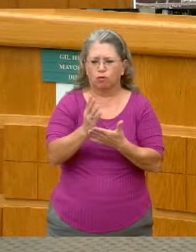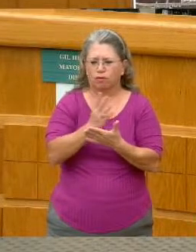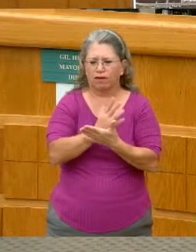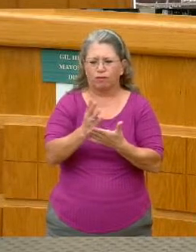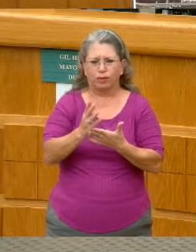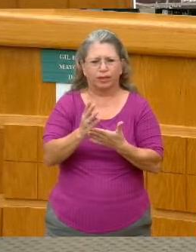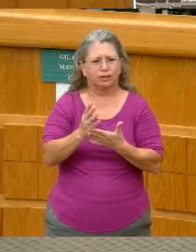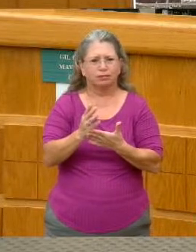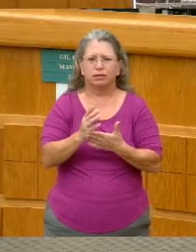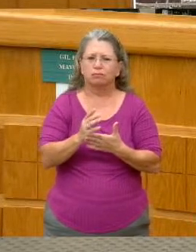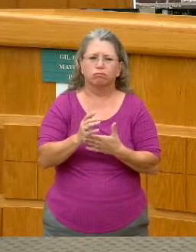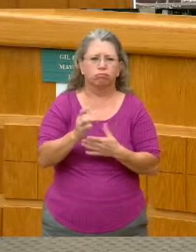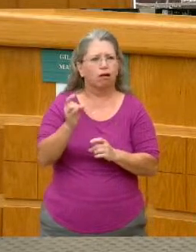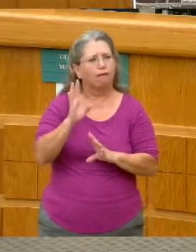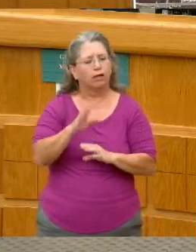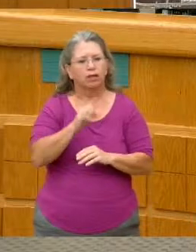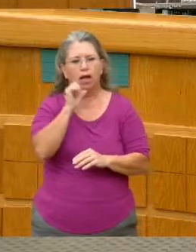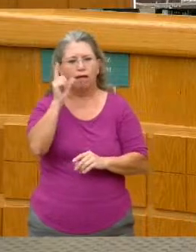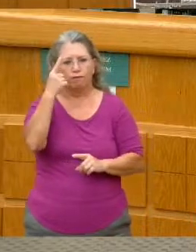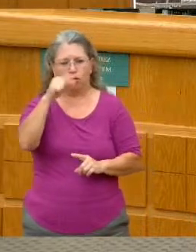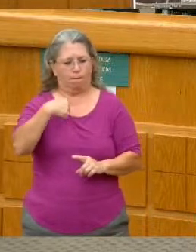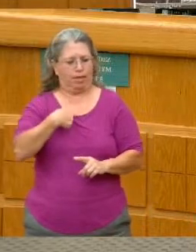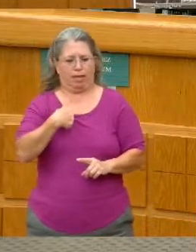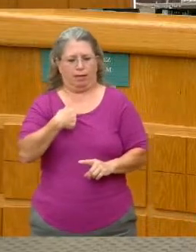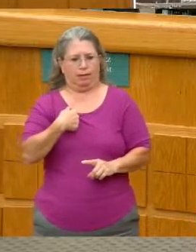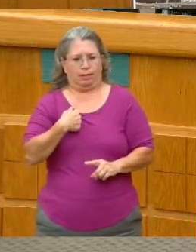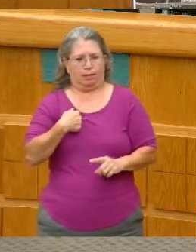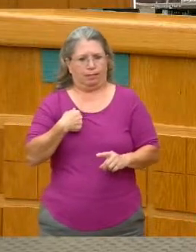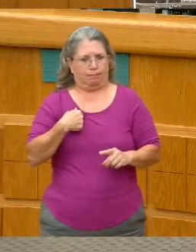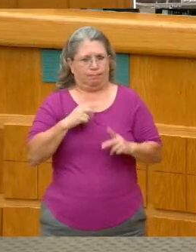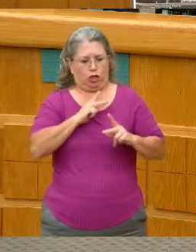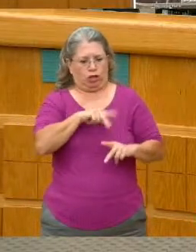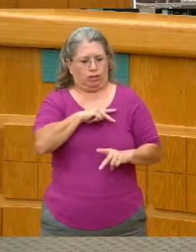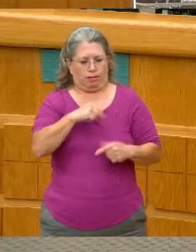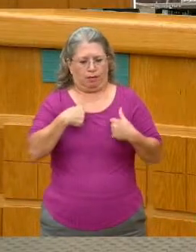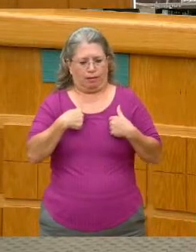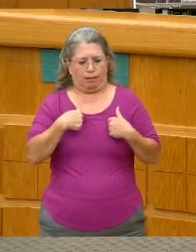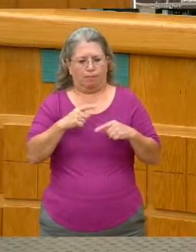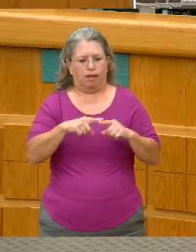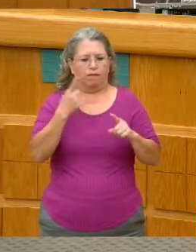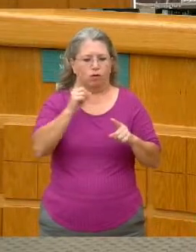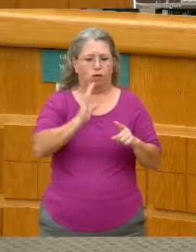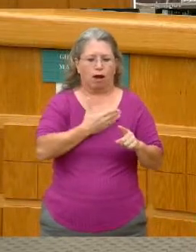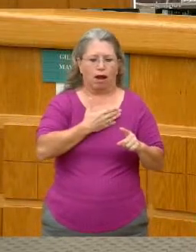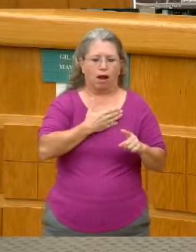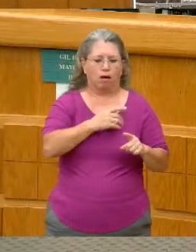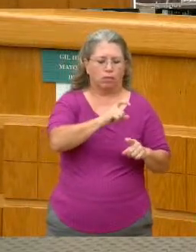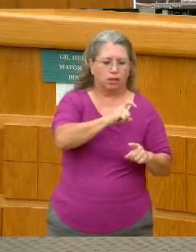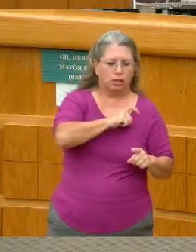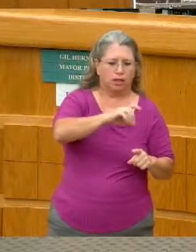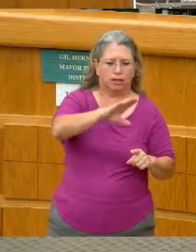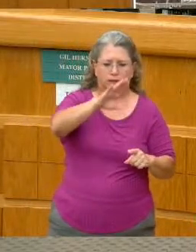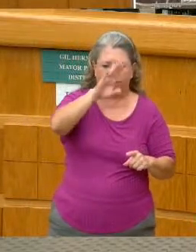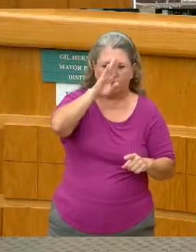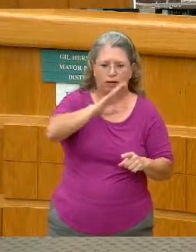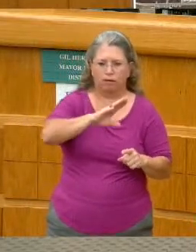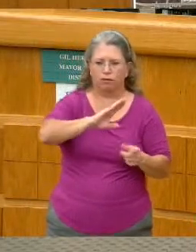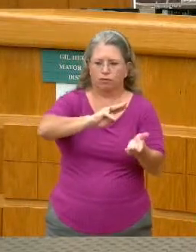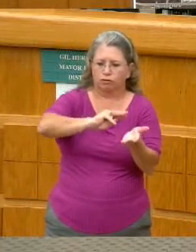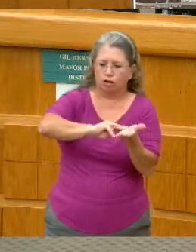personally, for the first responders, for the doctors and nurses, for our health department,